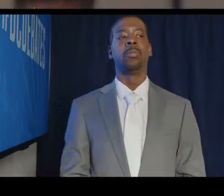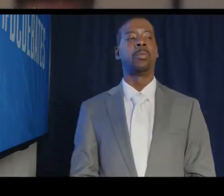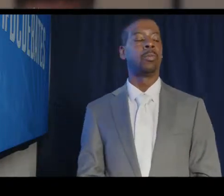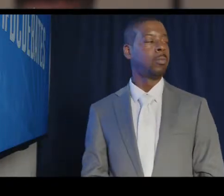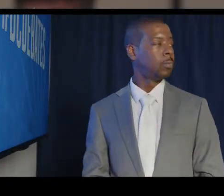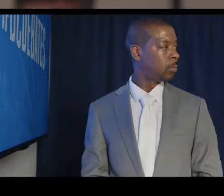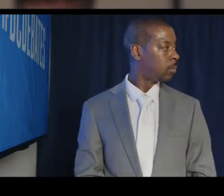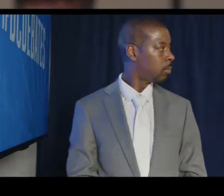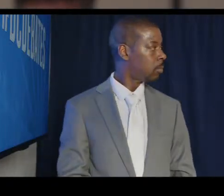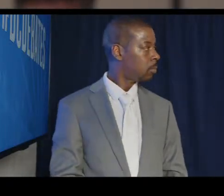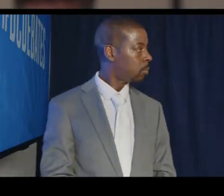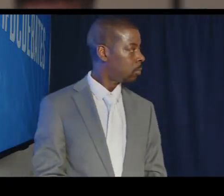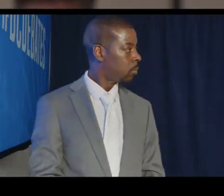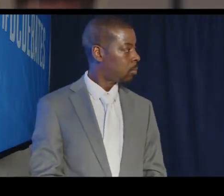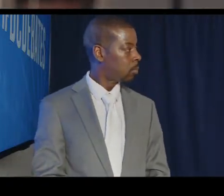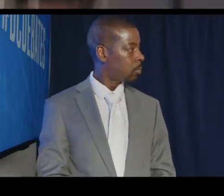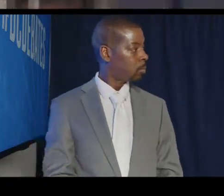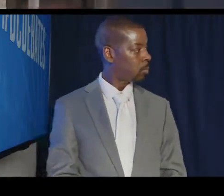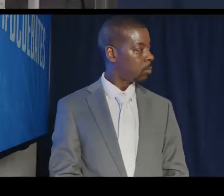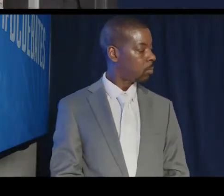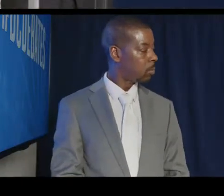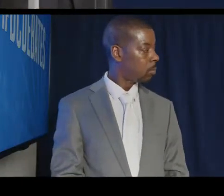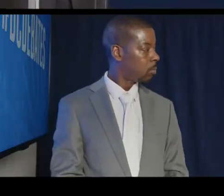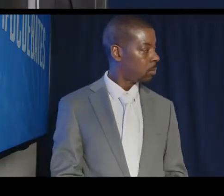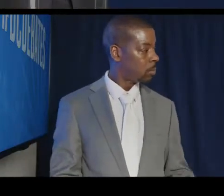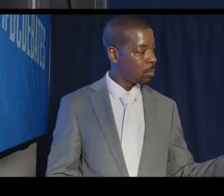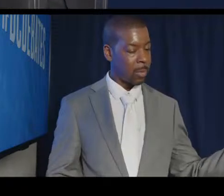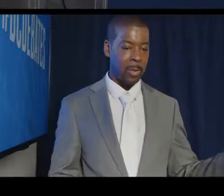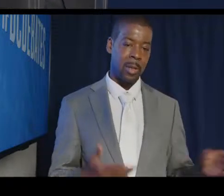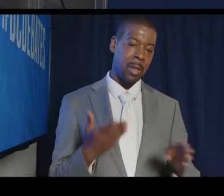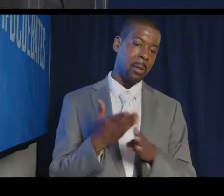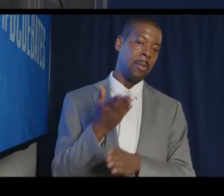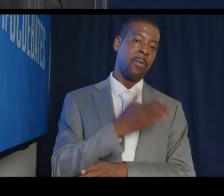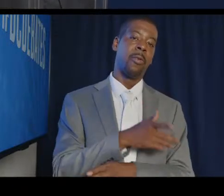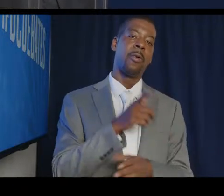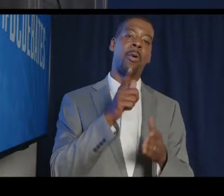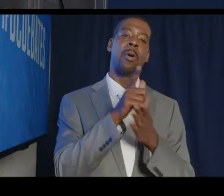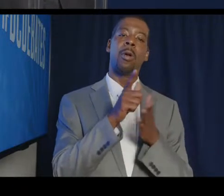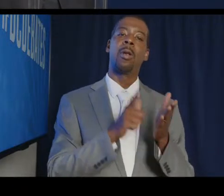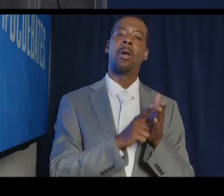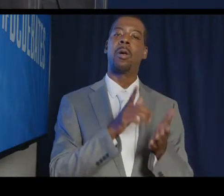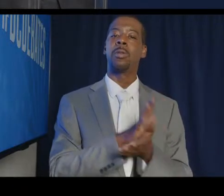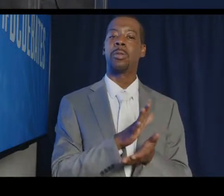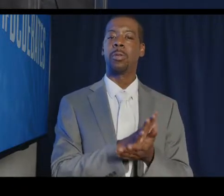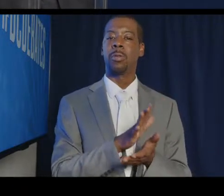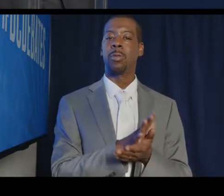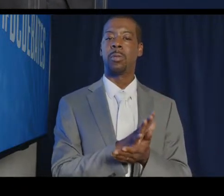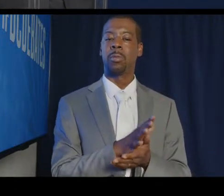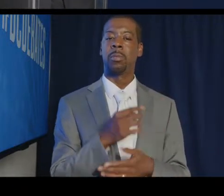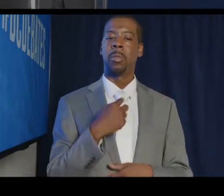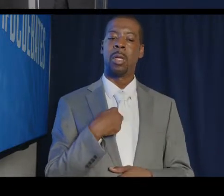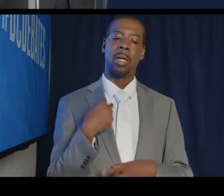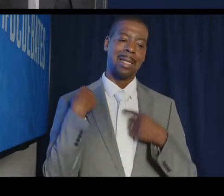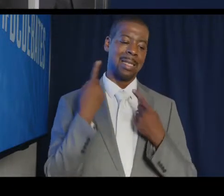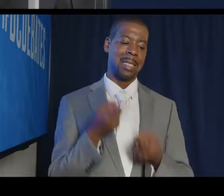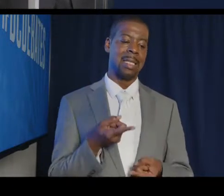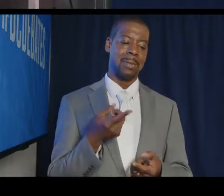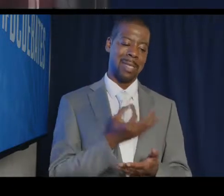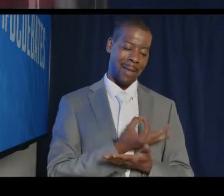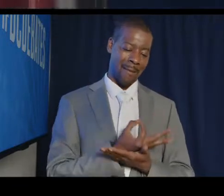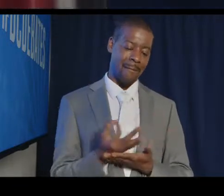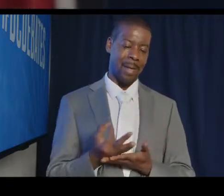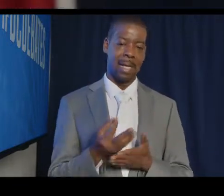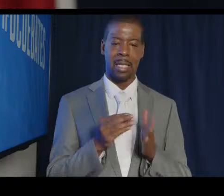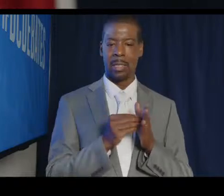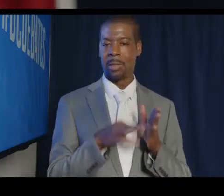Councilmember White. Long before I was in law school and studying at Oxford University, I was a long-time failing student